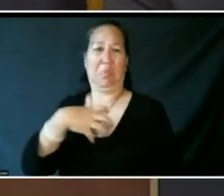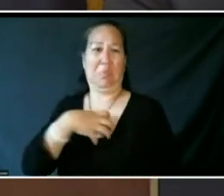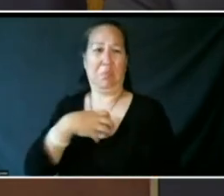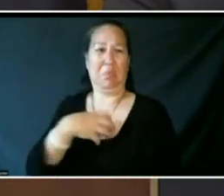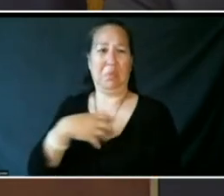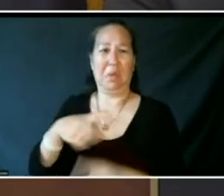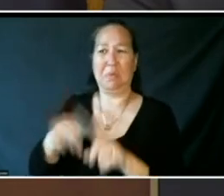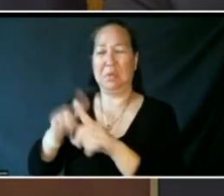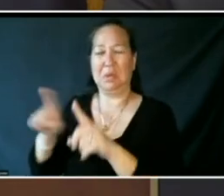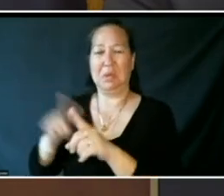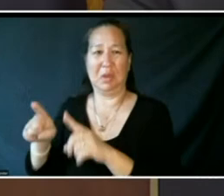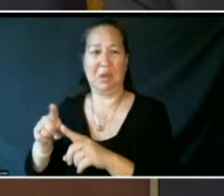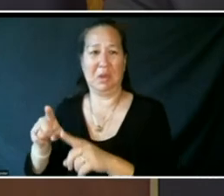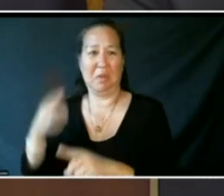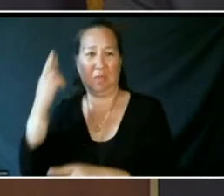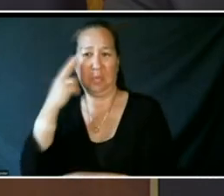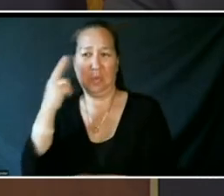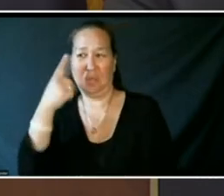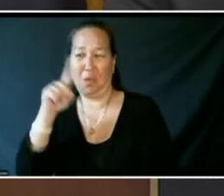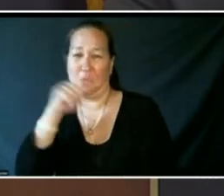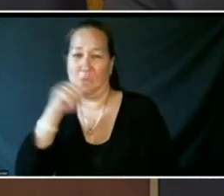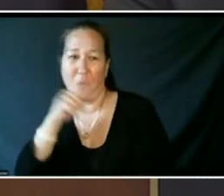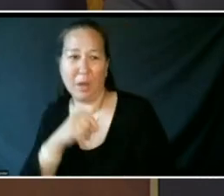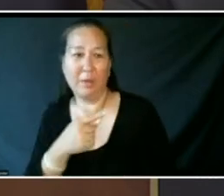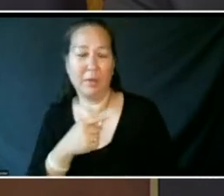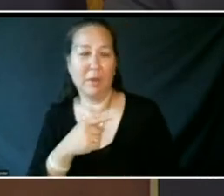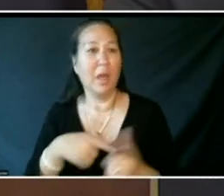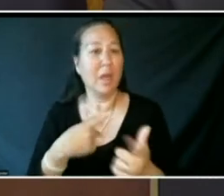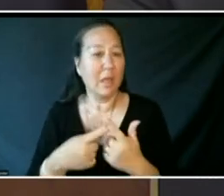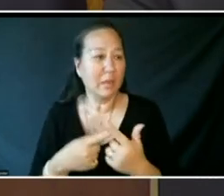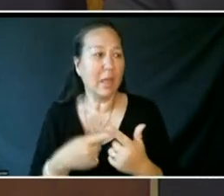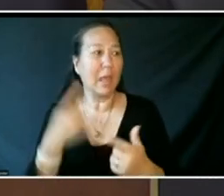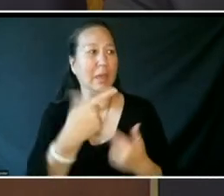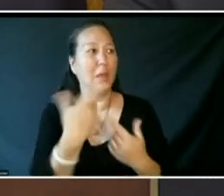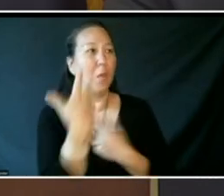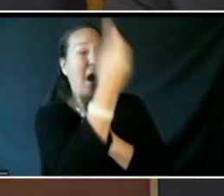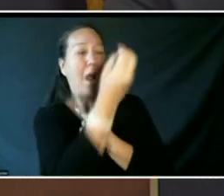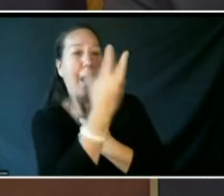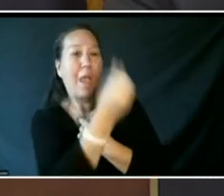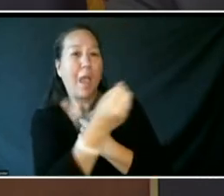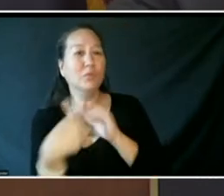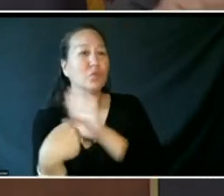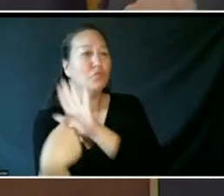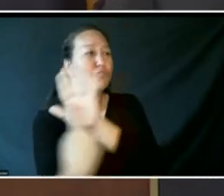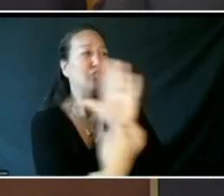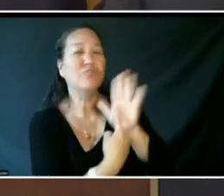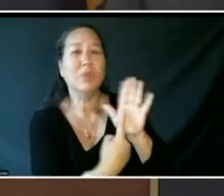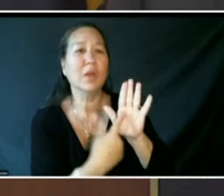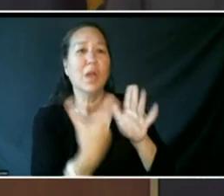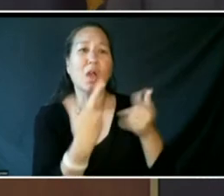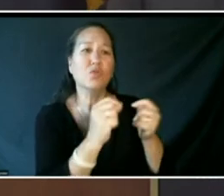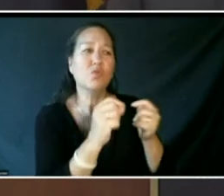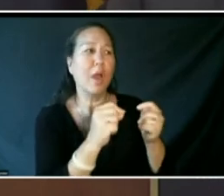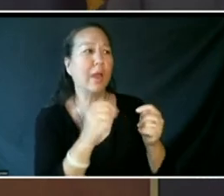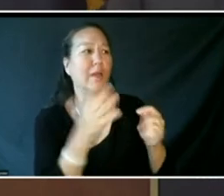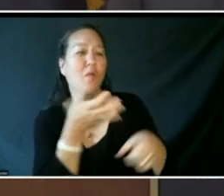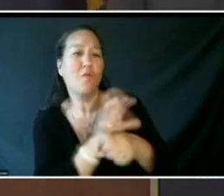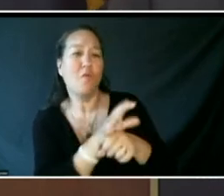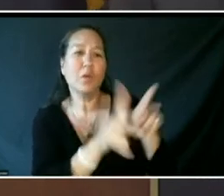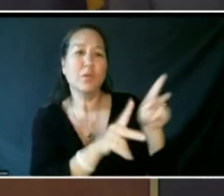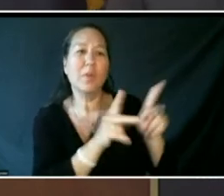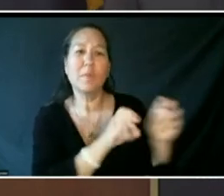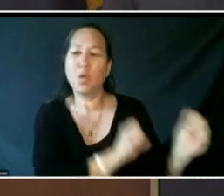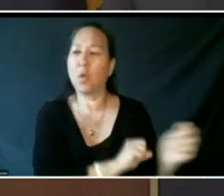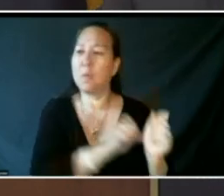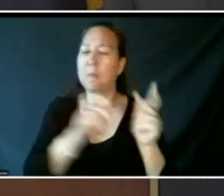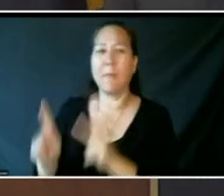he mounted a pressure campaign directed at individual state legislators to try to get them to go back into session and either declare